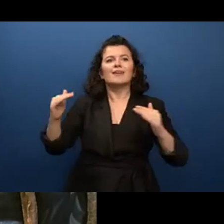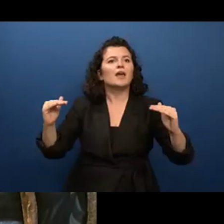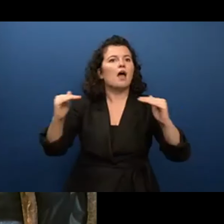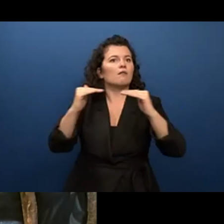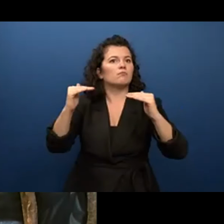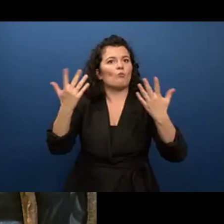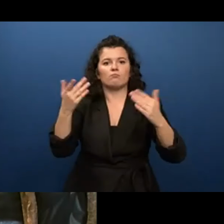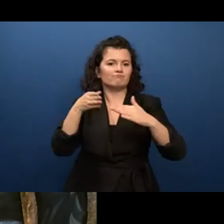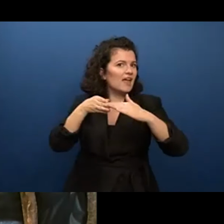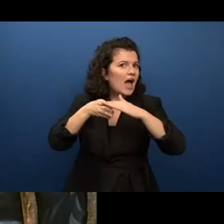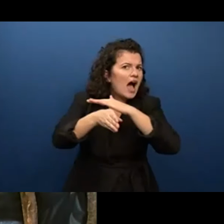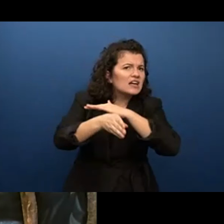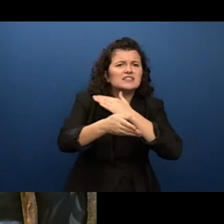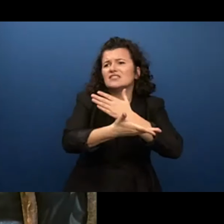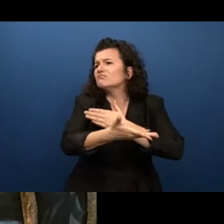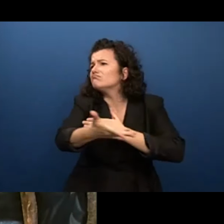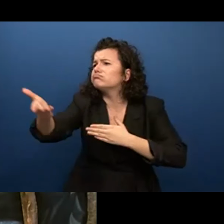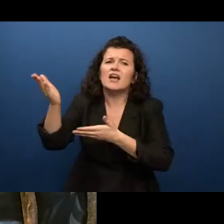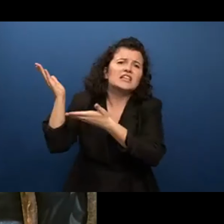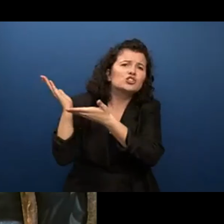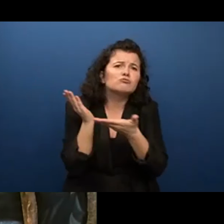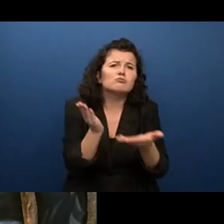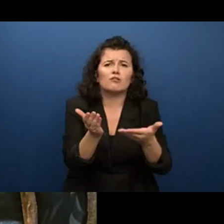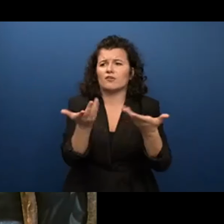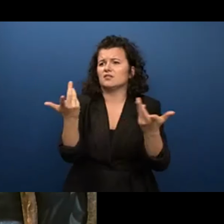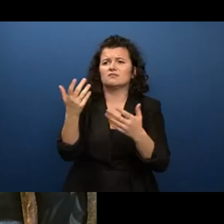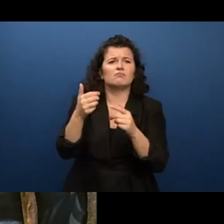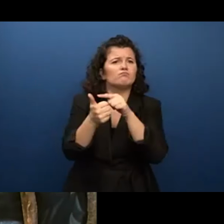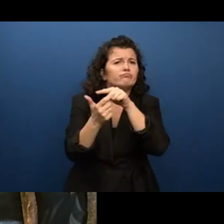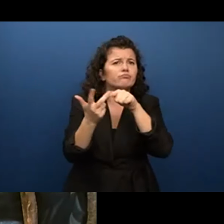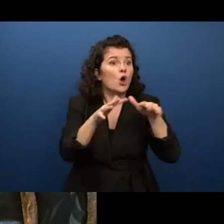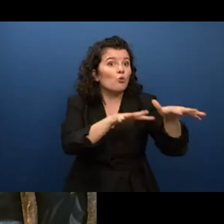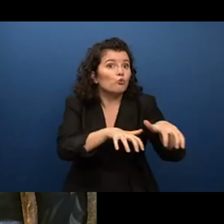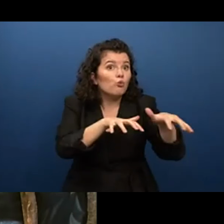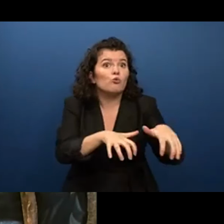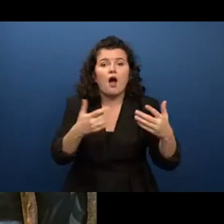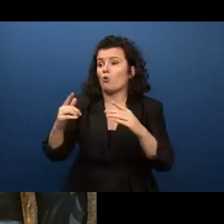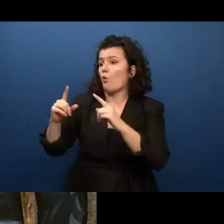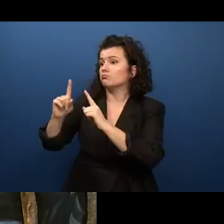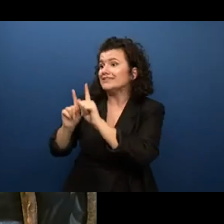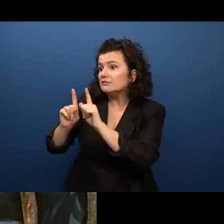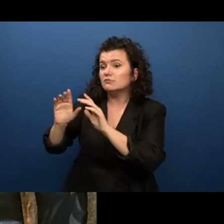technologies, systems, and other public services in both rural and urban areas.